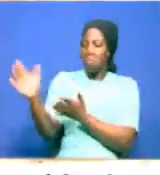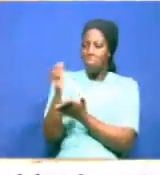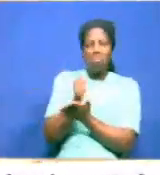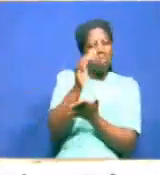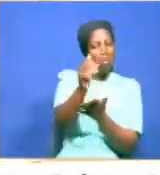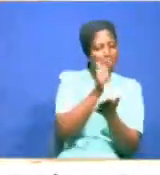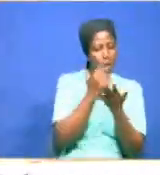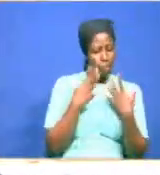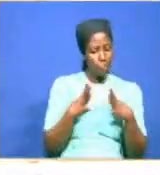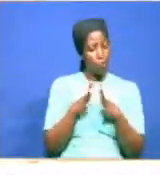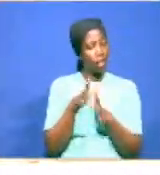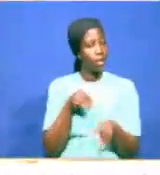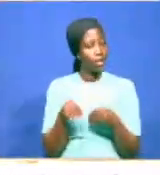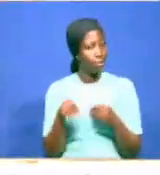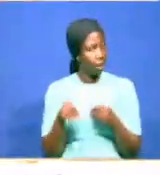say, Ben,